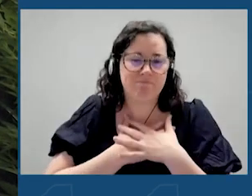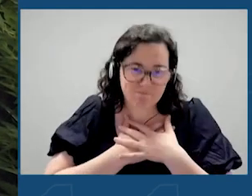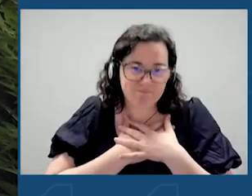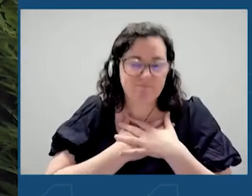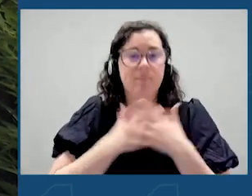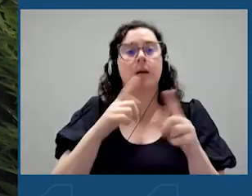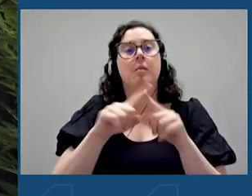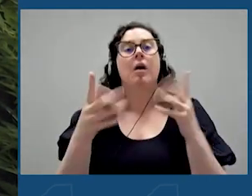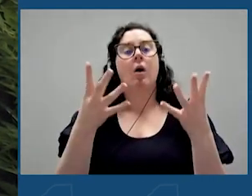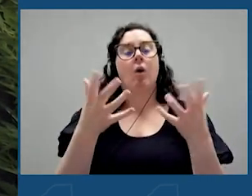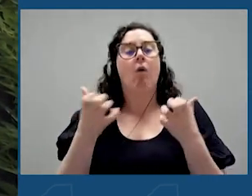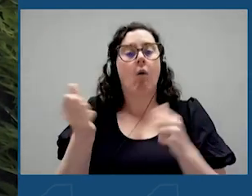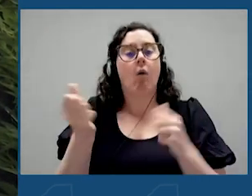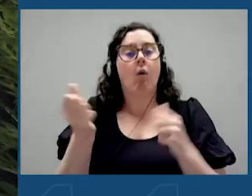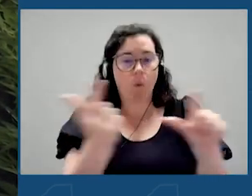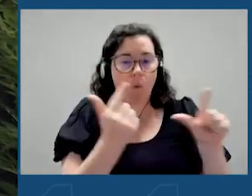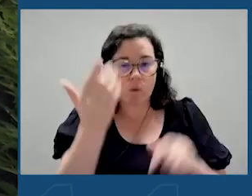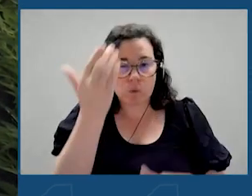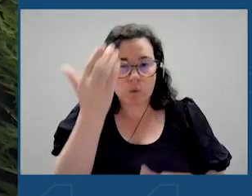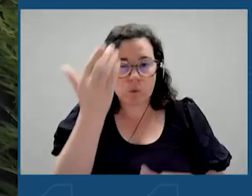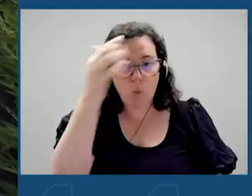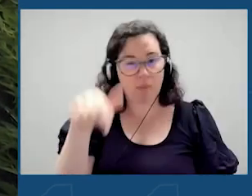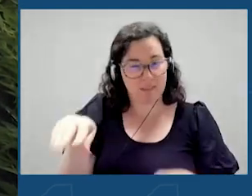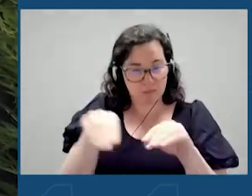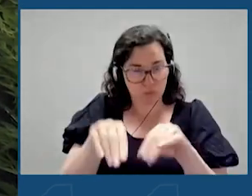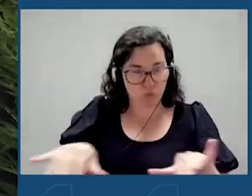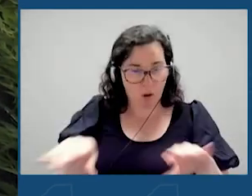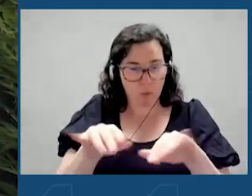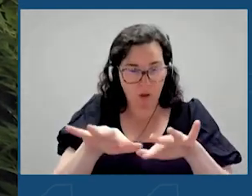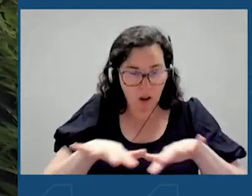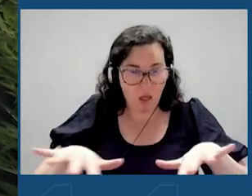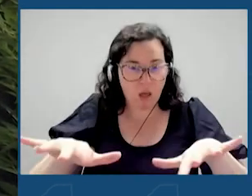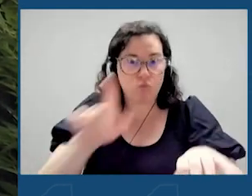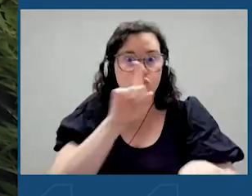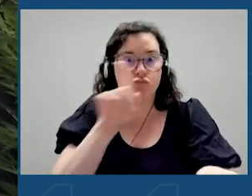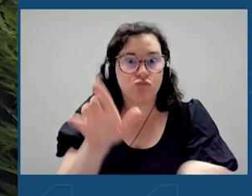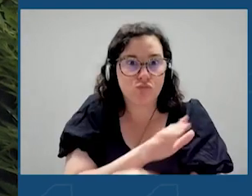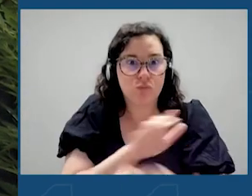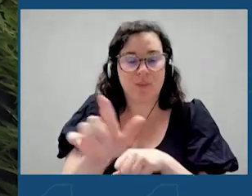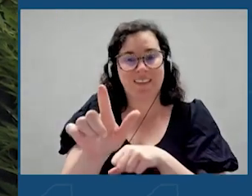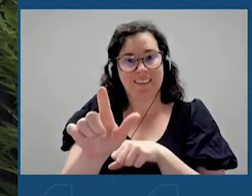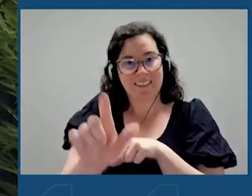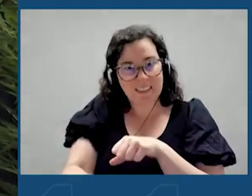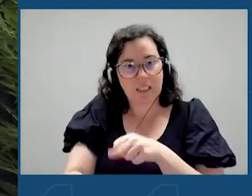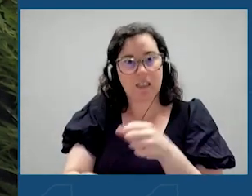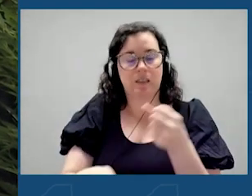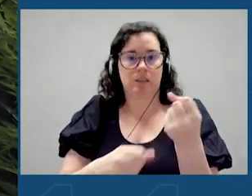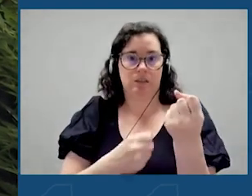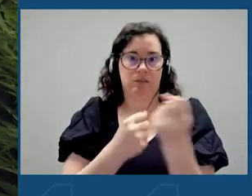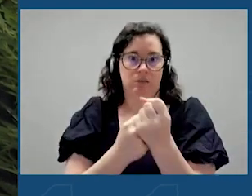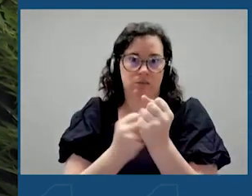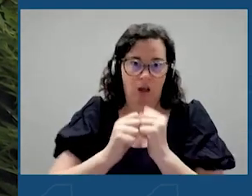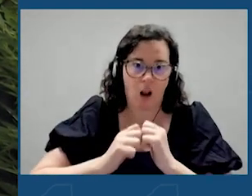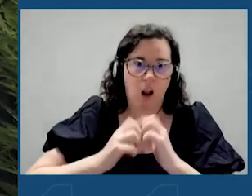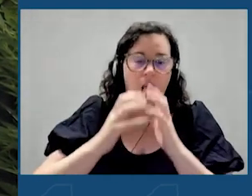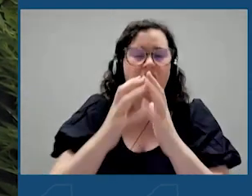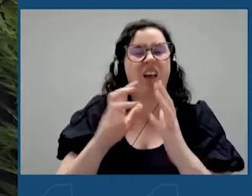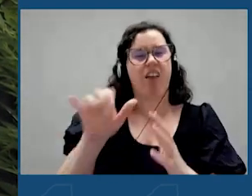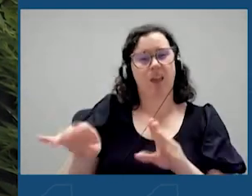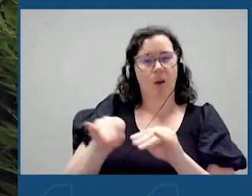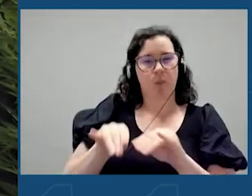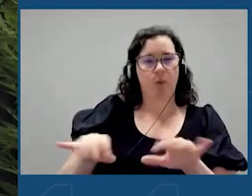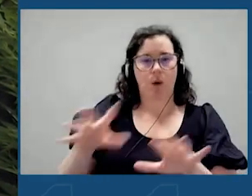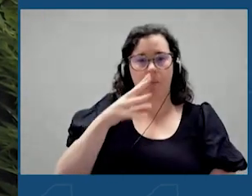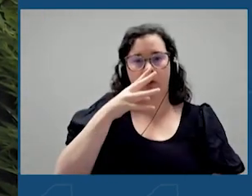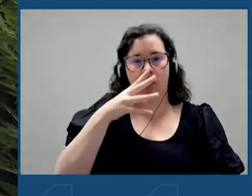property genuinely needs this level of help. It's been neglected. It's probably our worst before we've ever had. It's the big